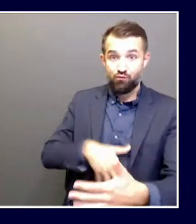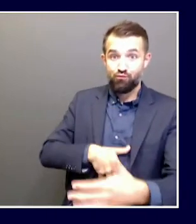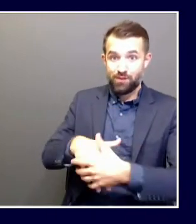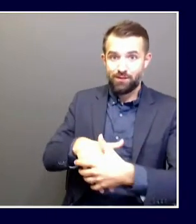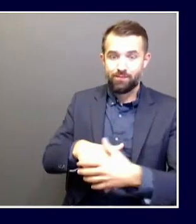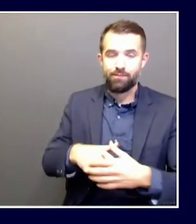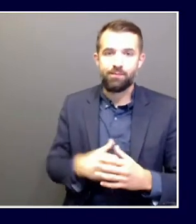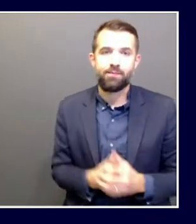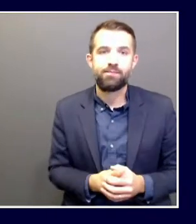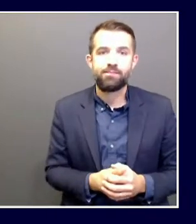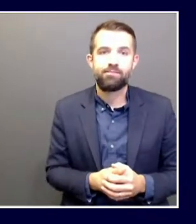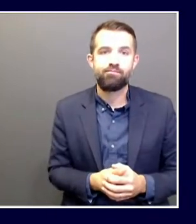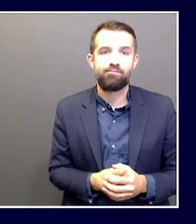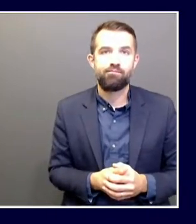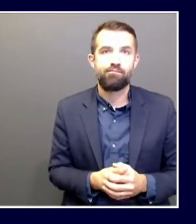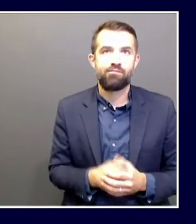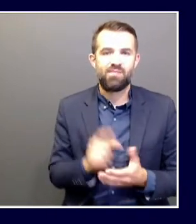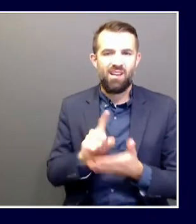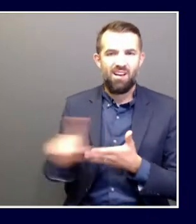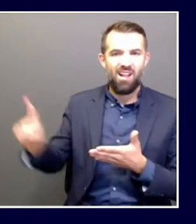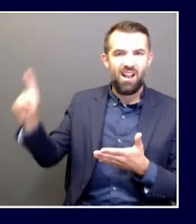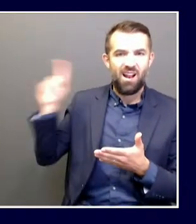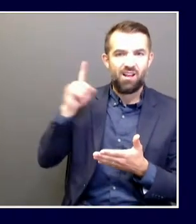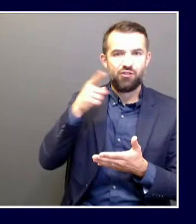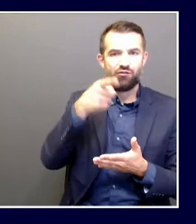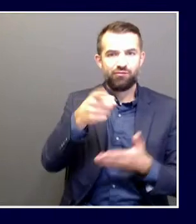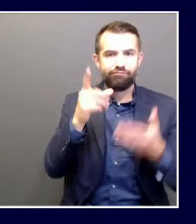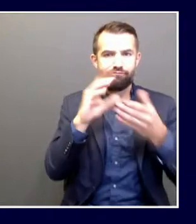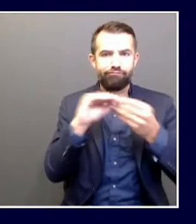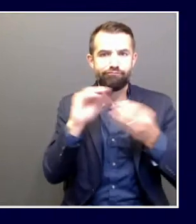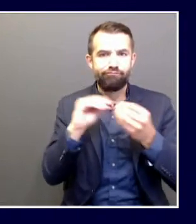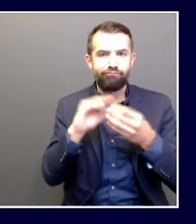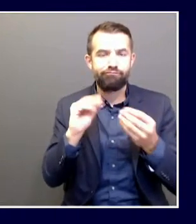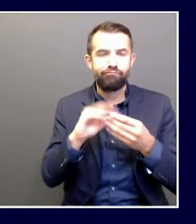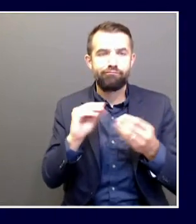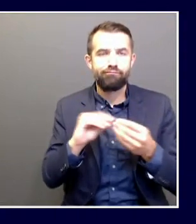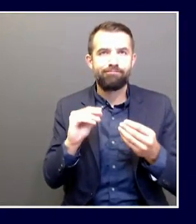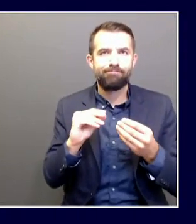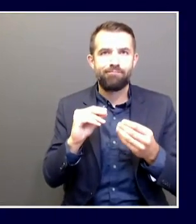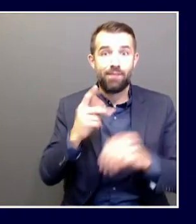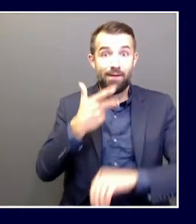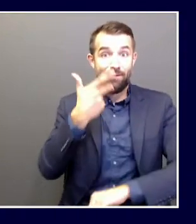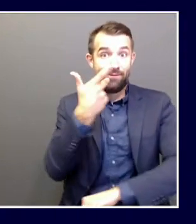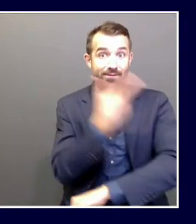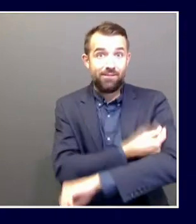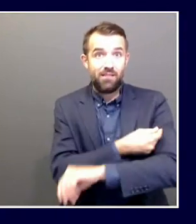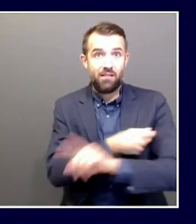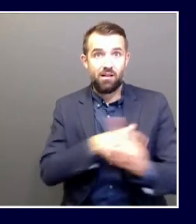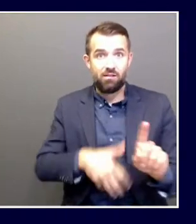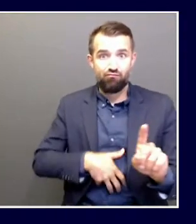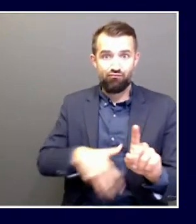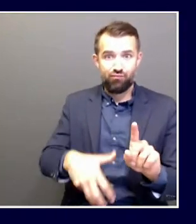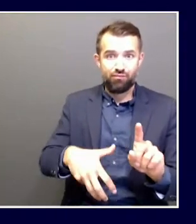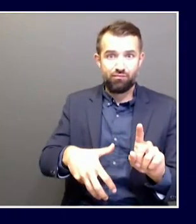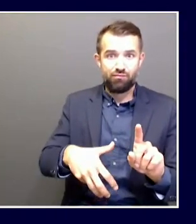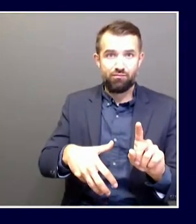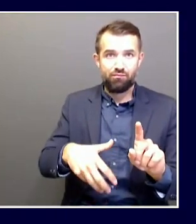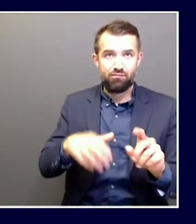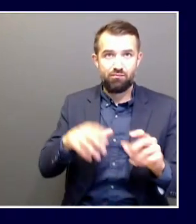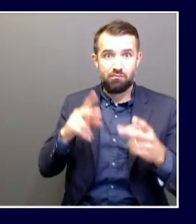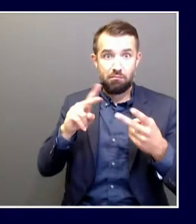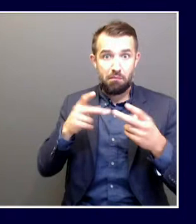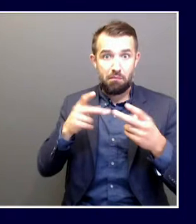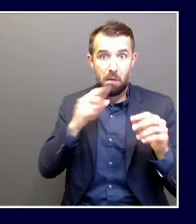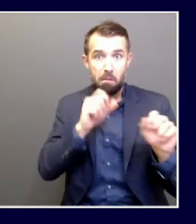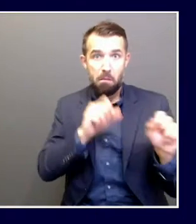you mentioned that was kind of the vaccine and pregnancy and fertility was kind of the biggest piece of